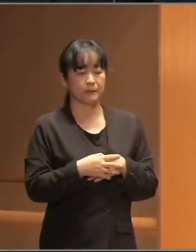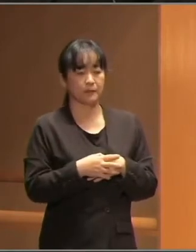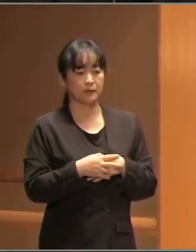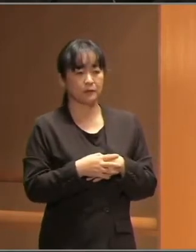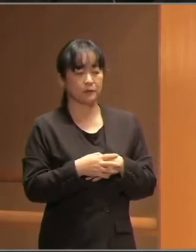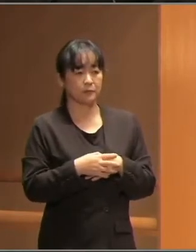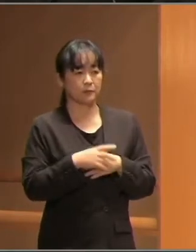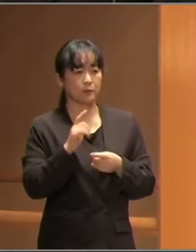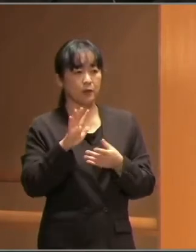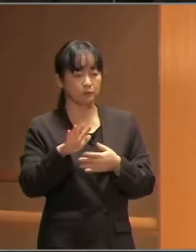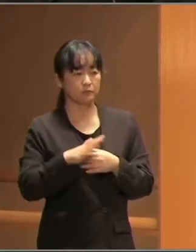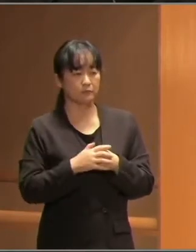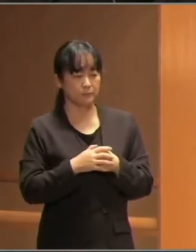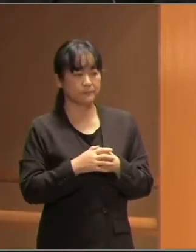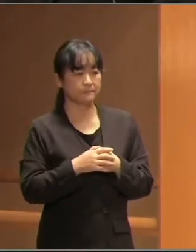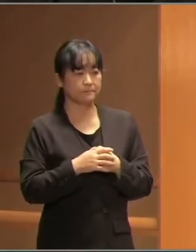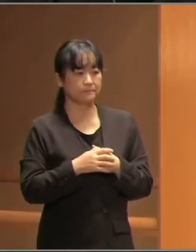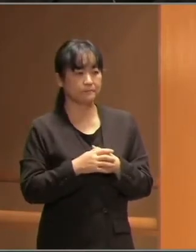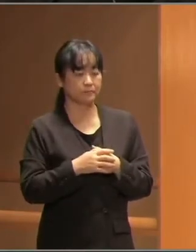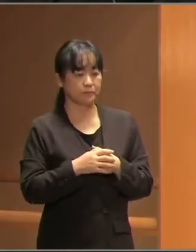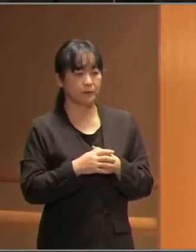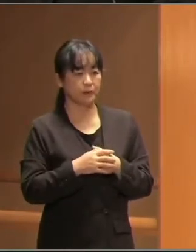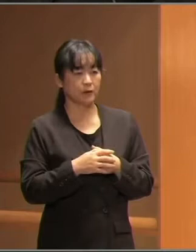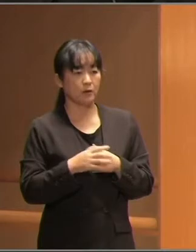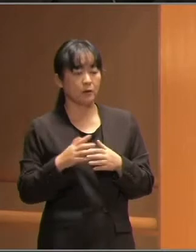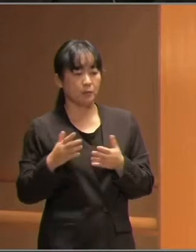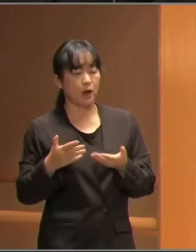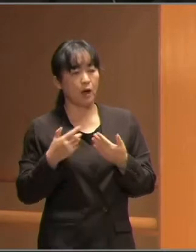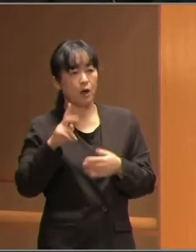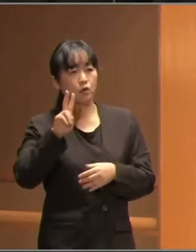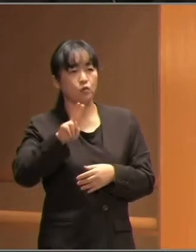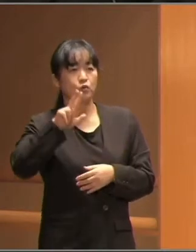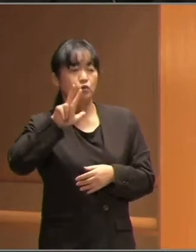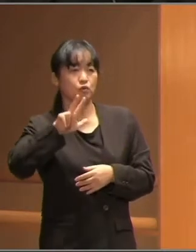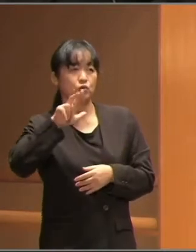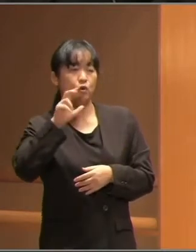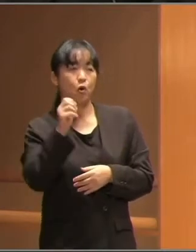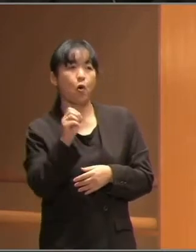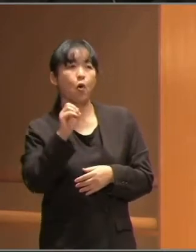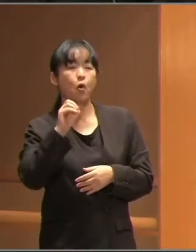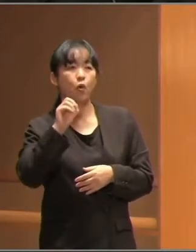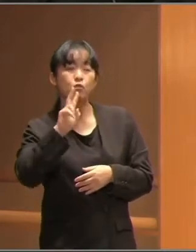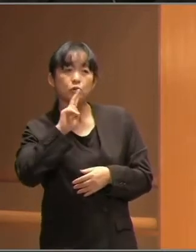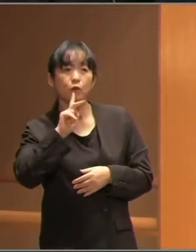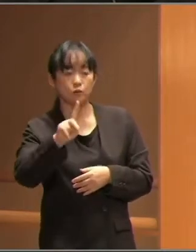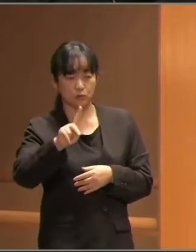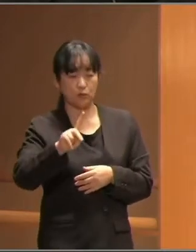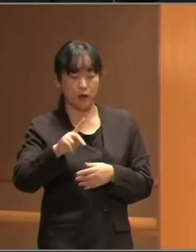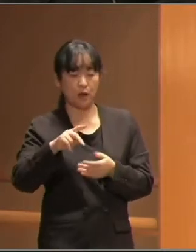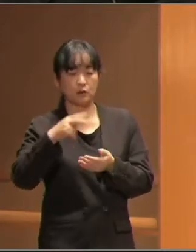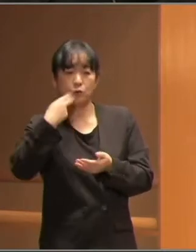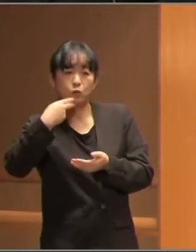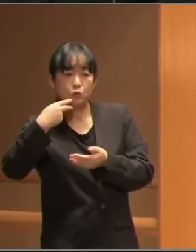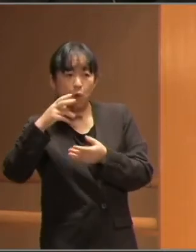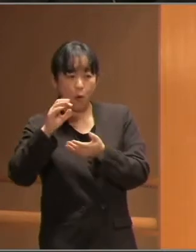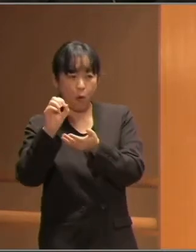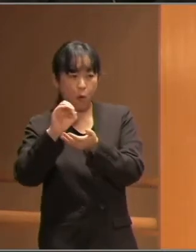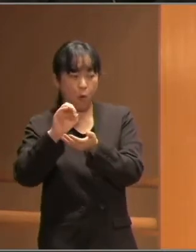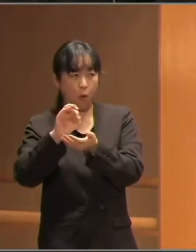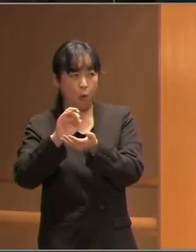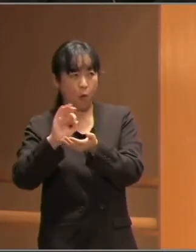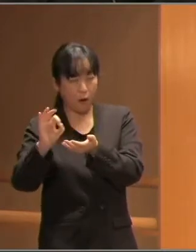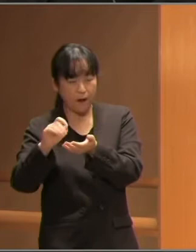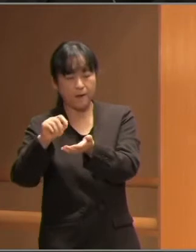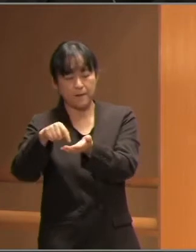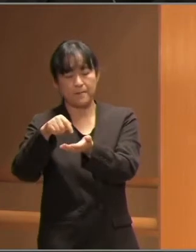are prosperous, meaning big profit bring many people profits. Probably it's in Mie Prefecture. So you